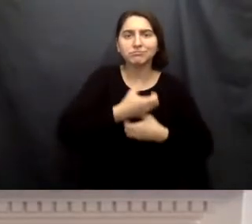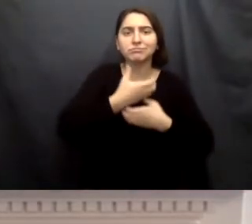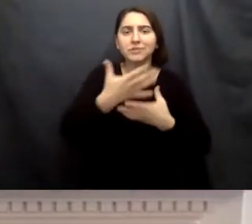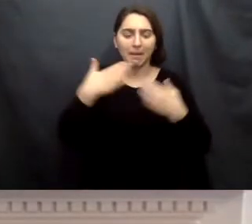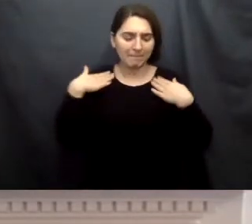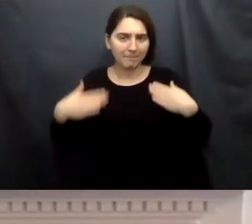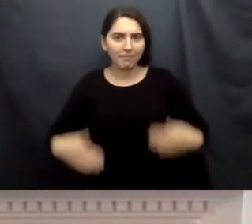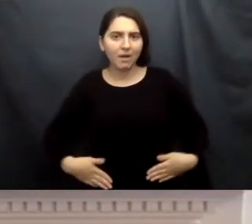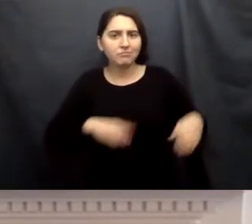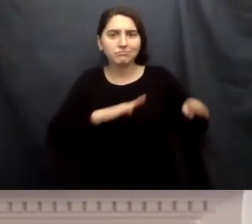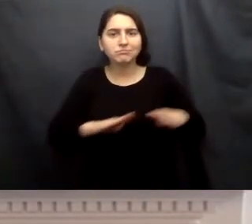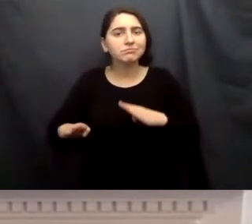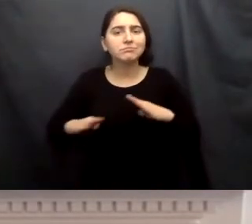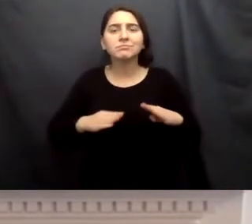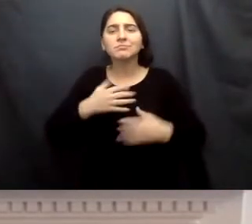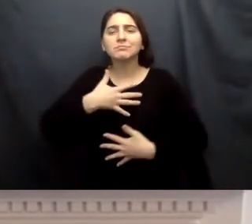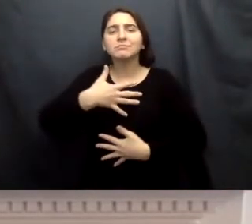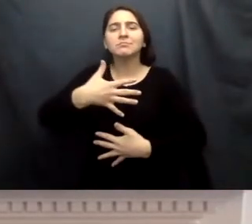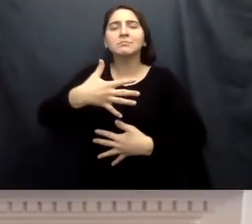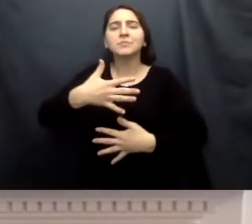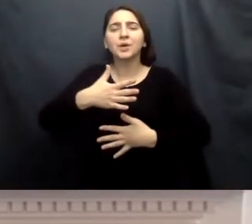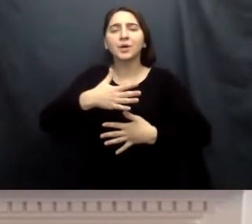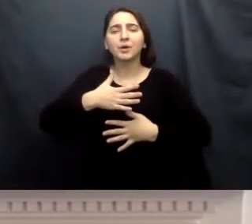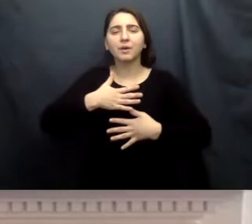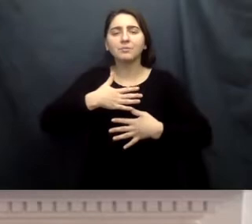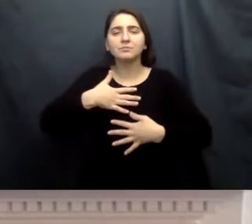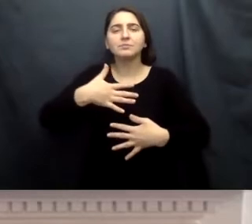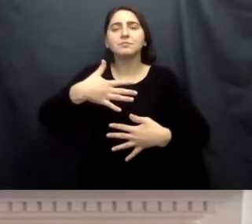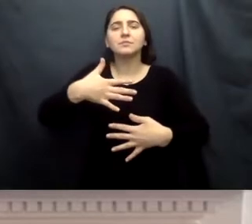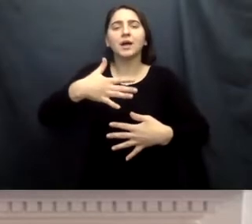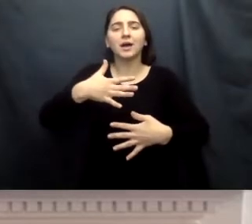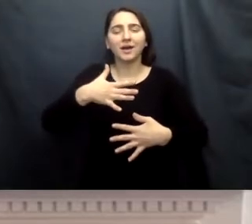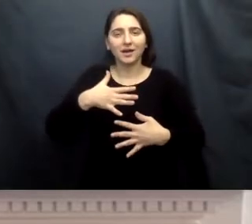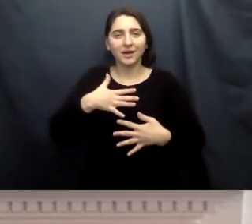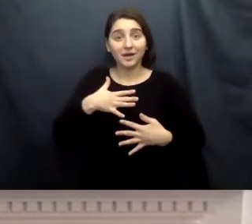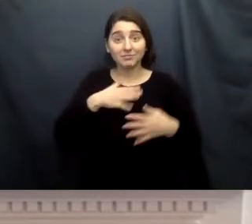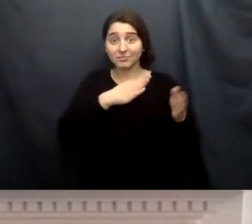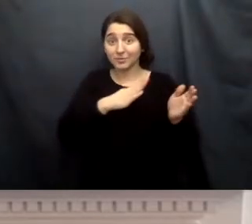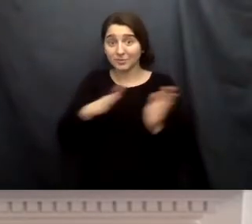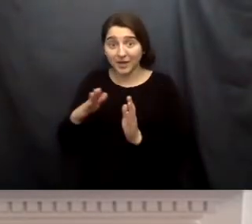with words, with our bodies, with our actions, with our breath.